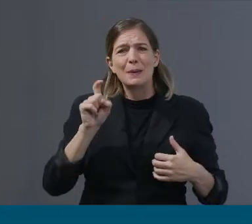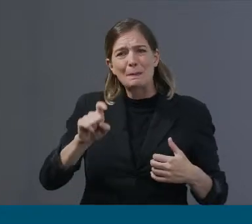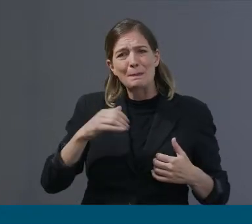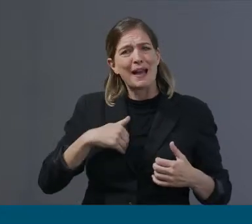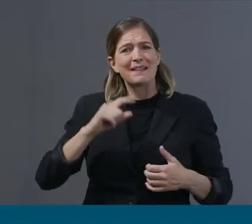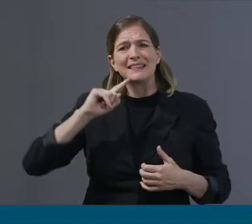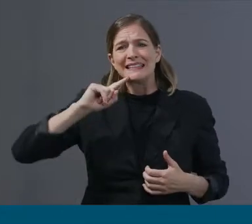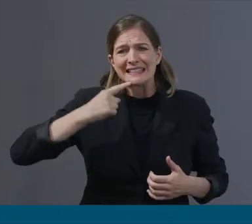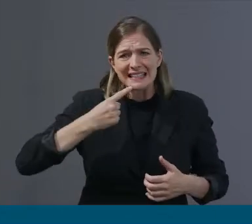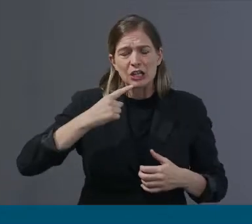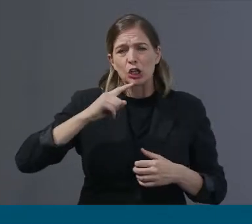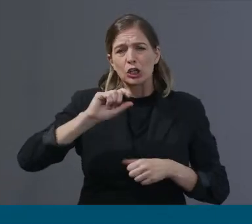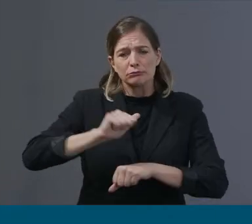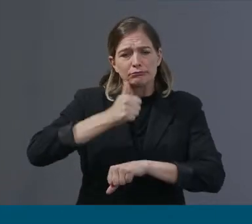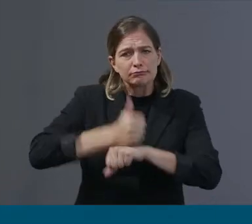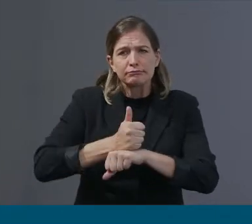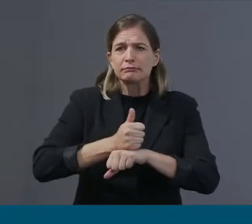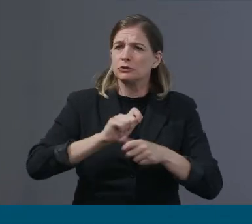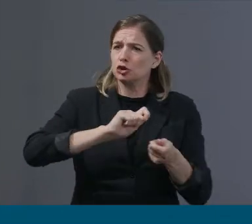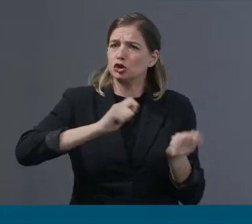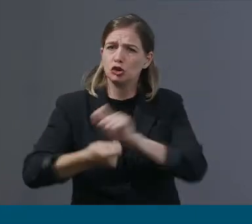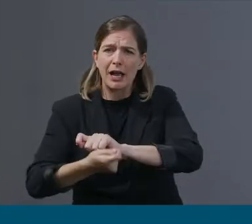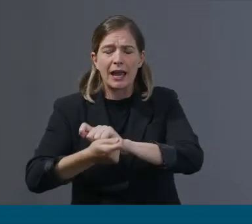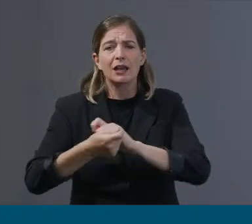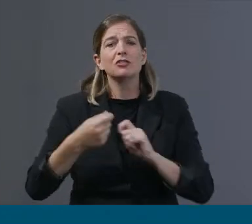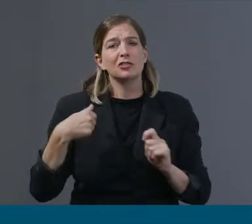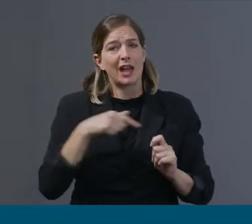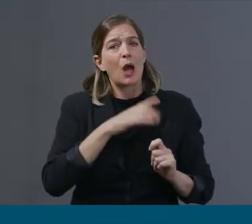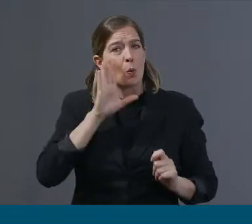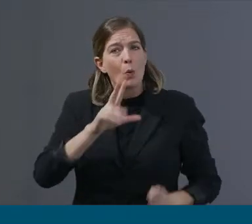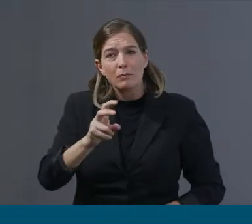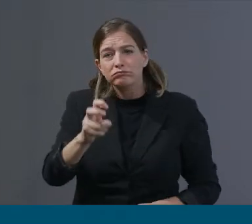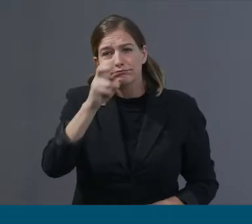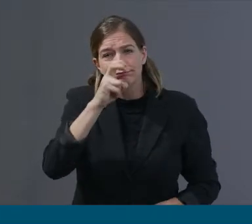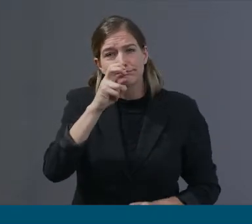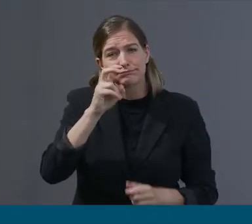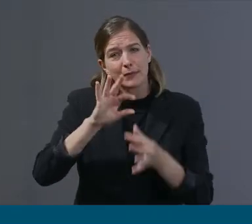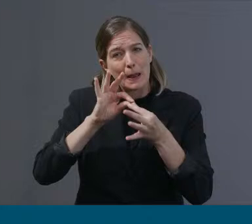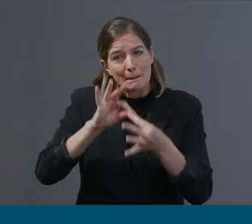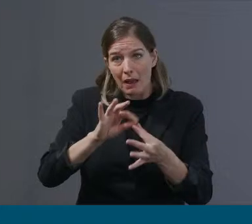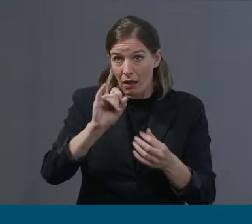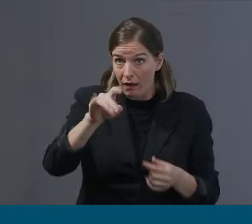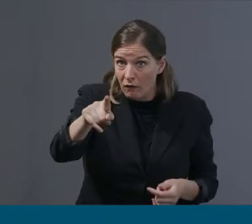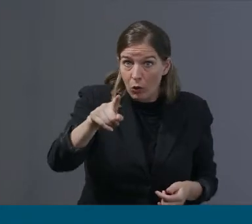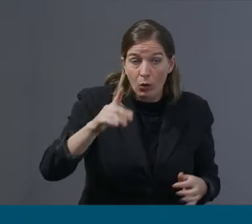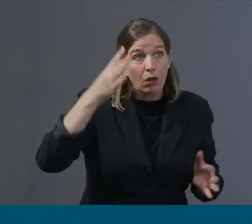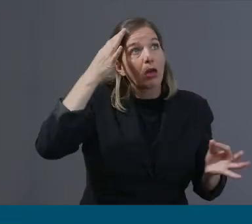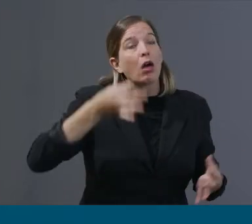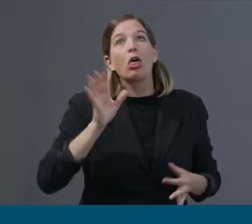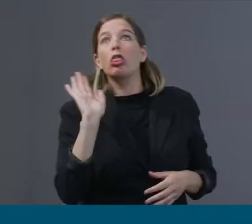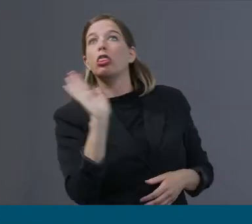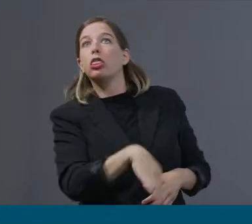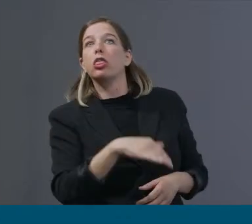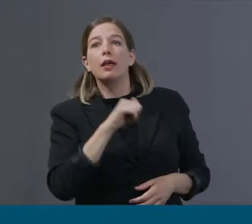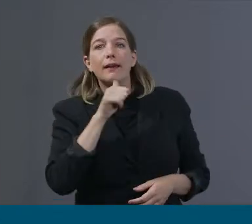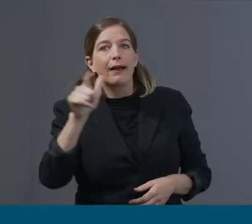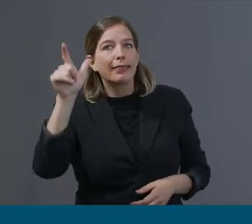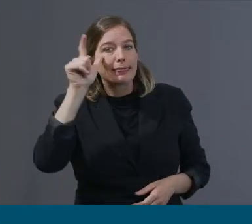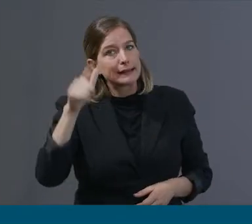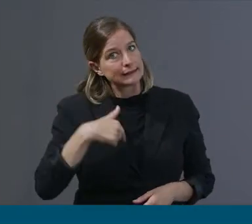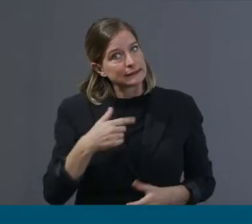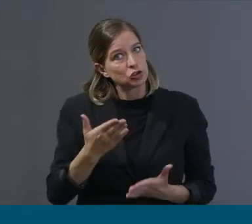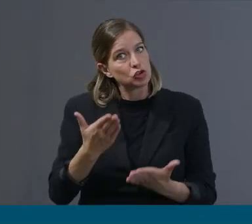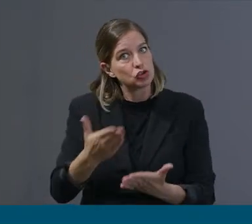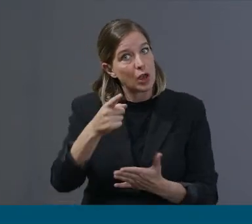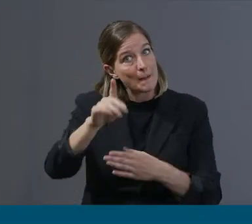those changes. So I encourage all business owners, leaders, and entrepreneurs to review that guidance